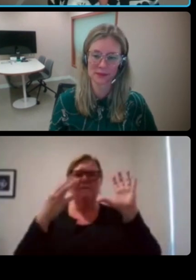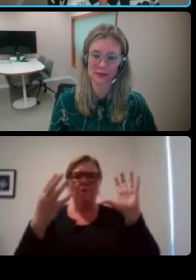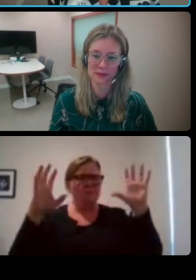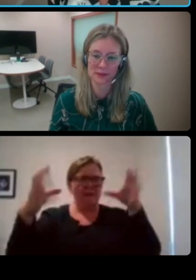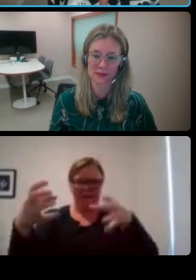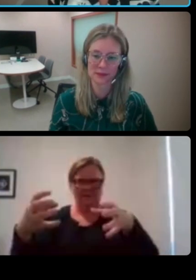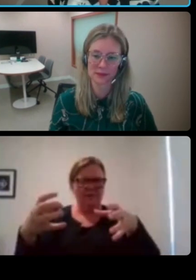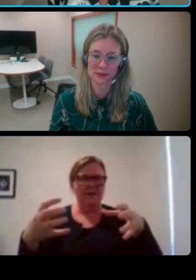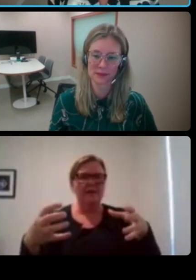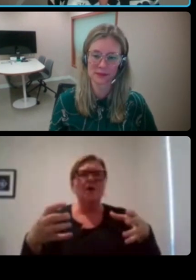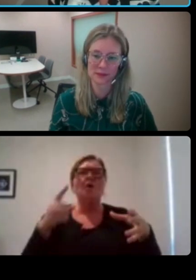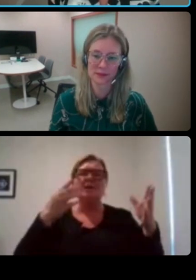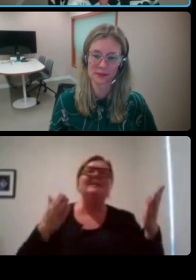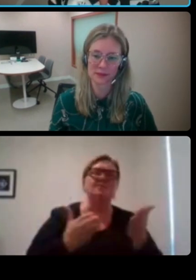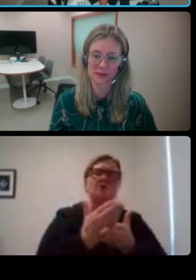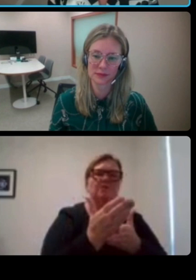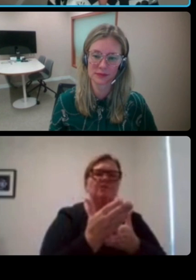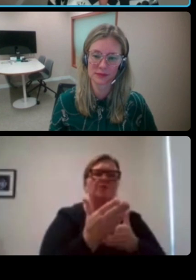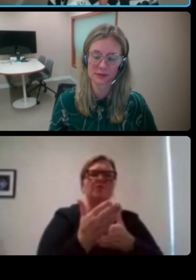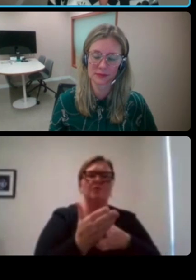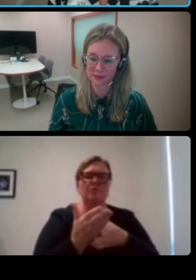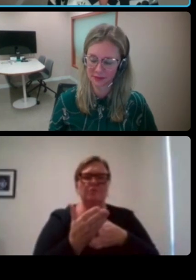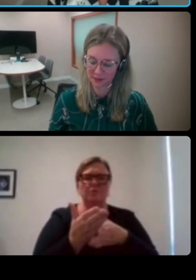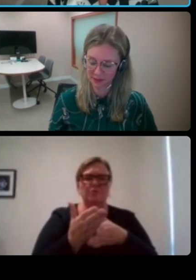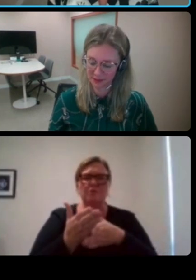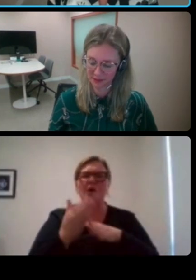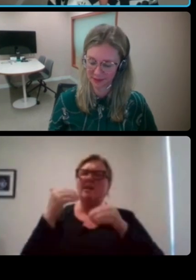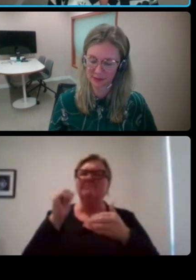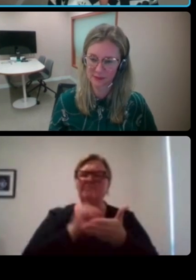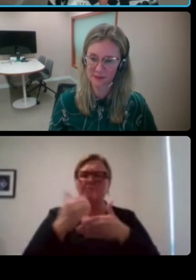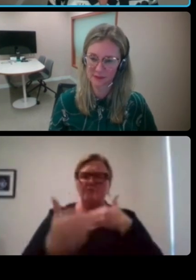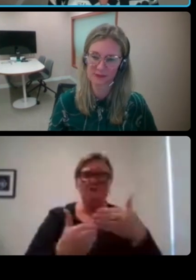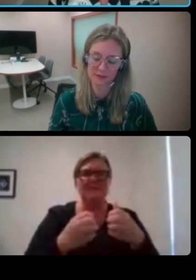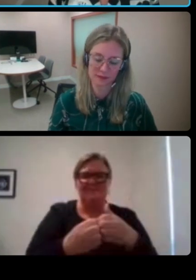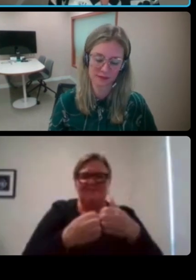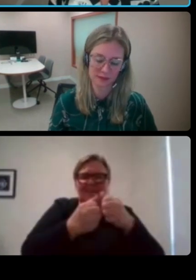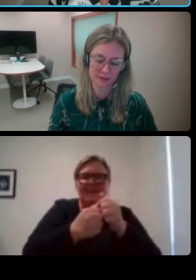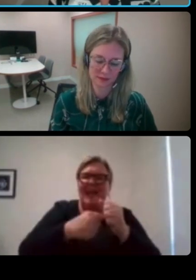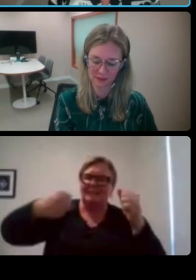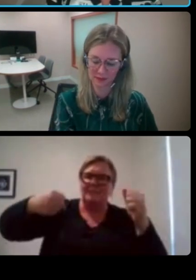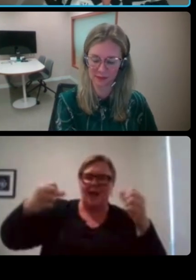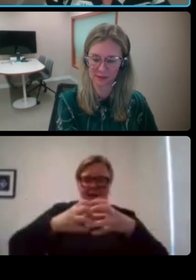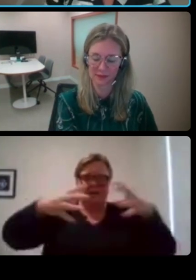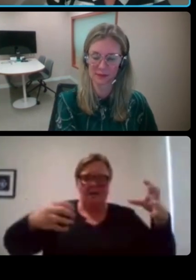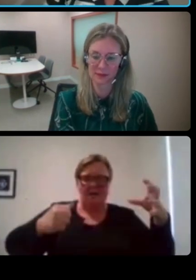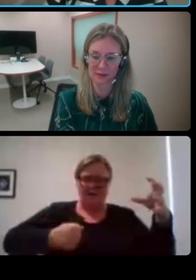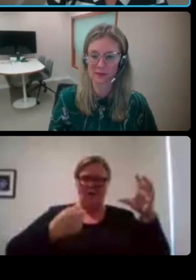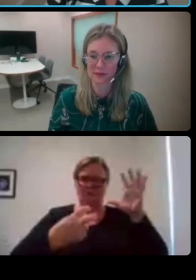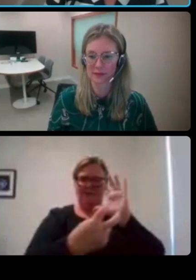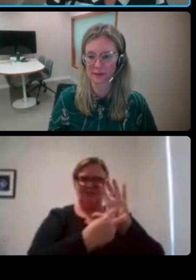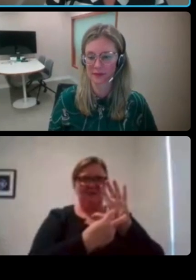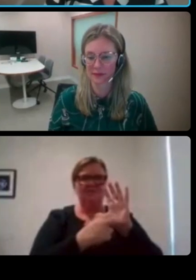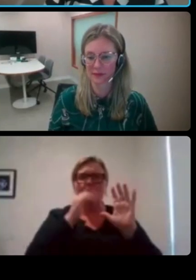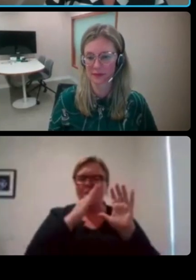need to go through a process of expanding your registration. So it won't be